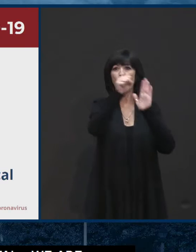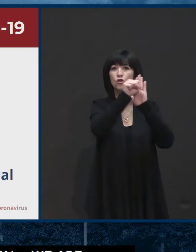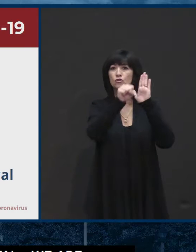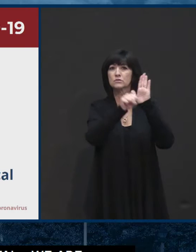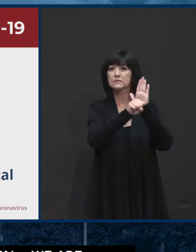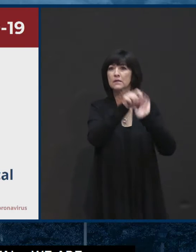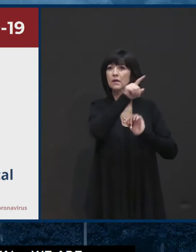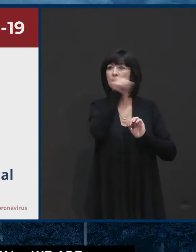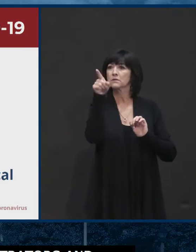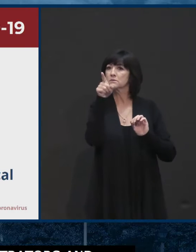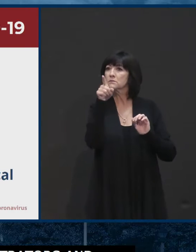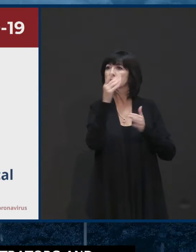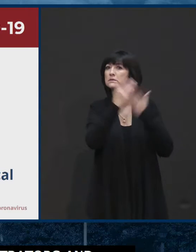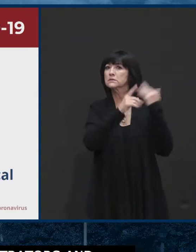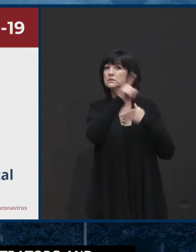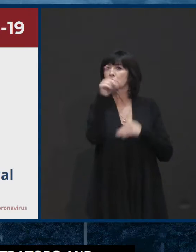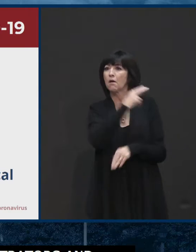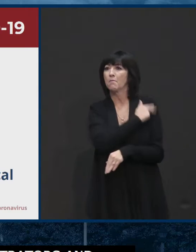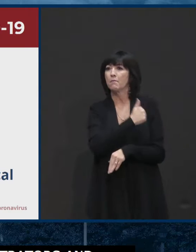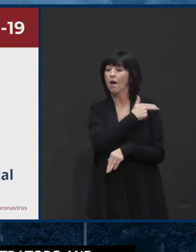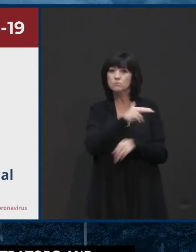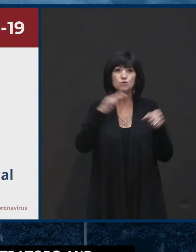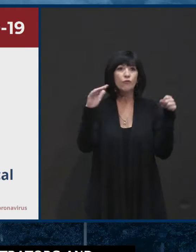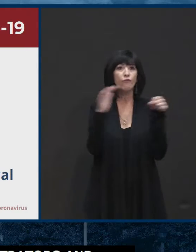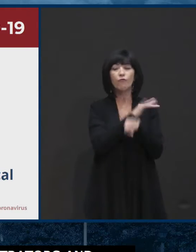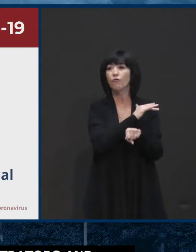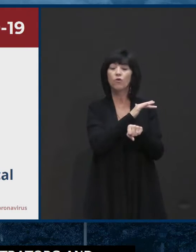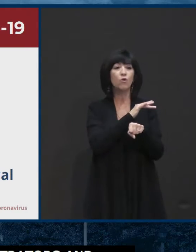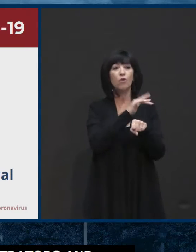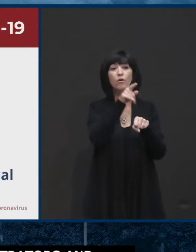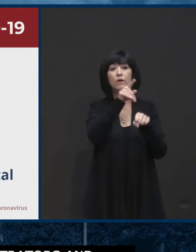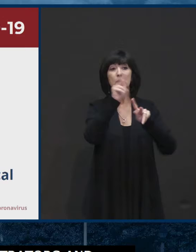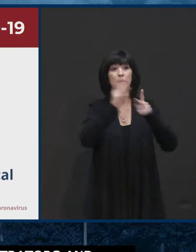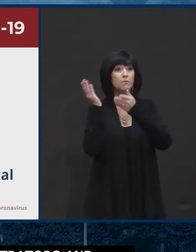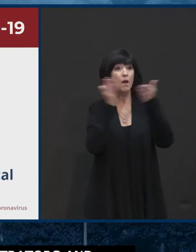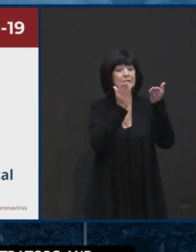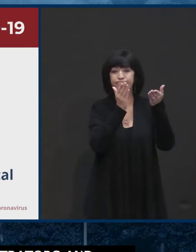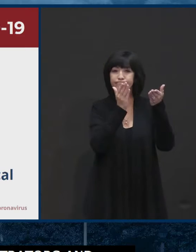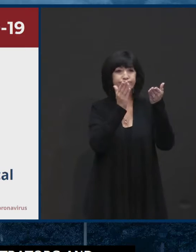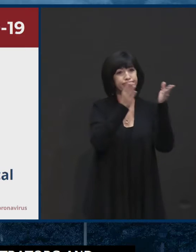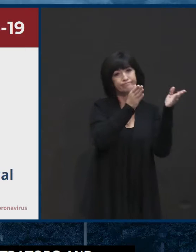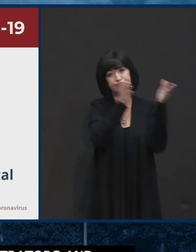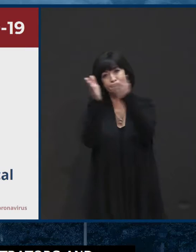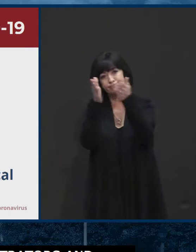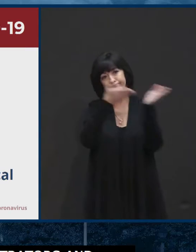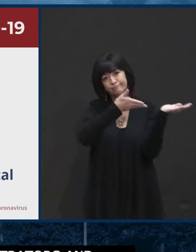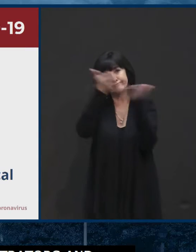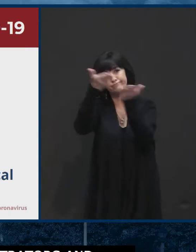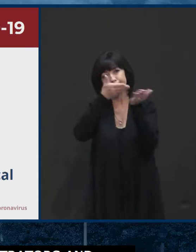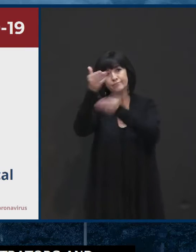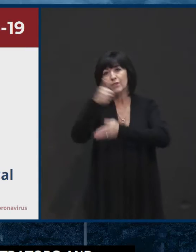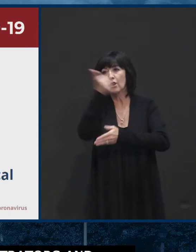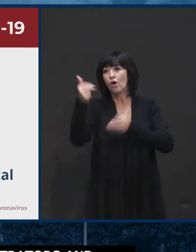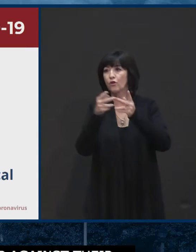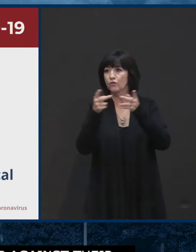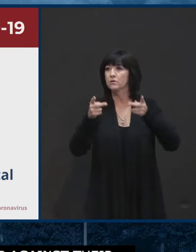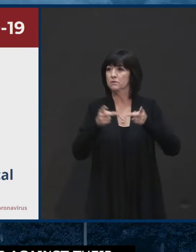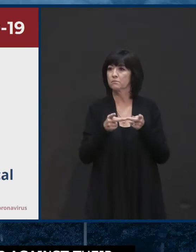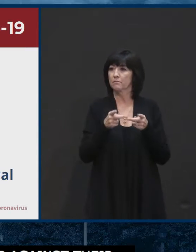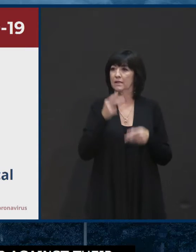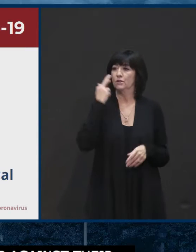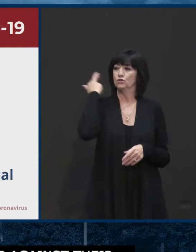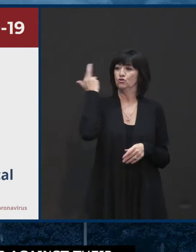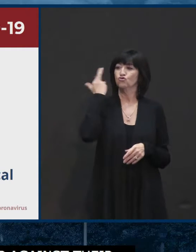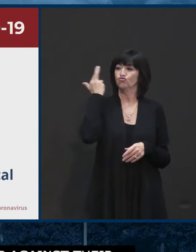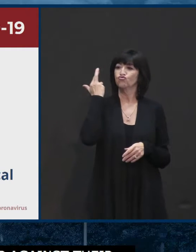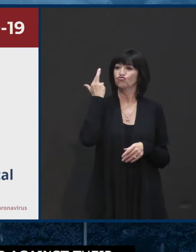their capacity. And the hospitals now obviously have other procedures going on, which is important for their patients and for the